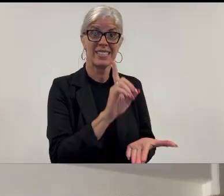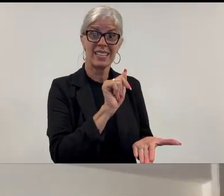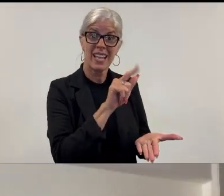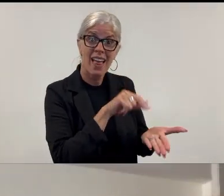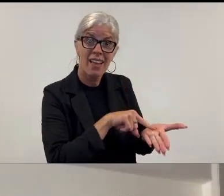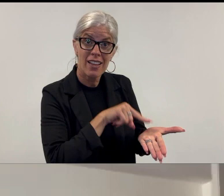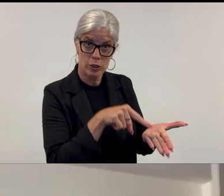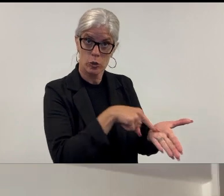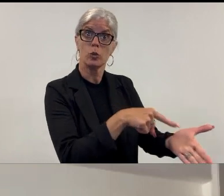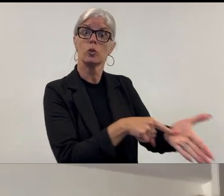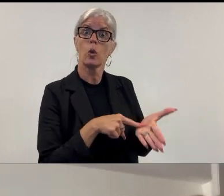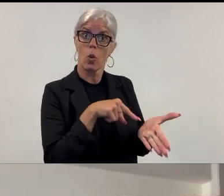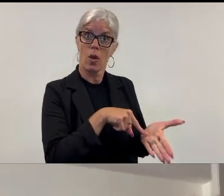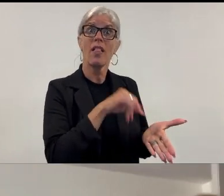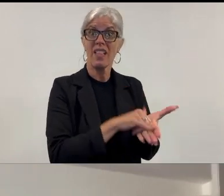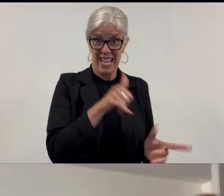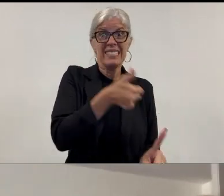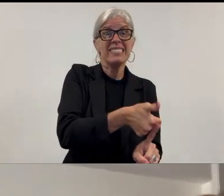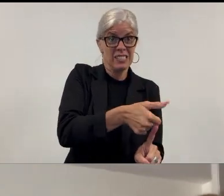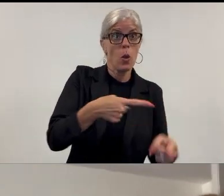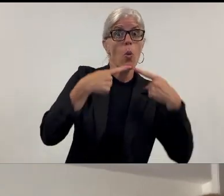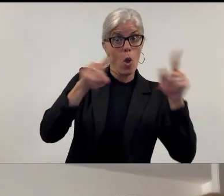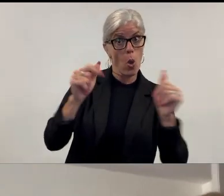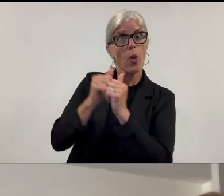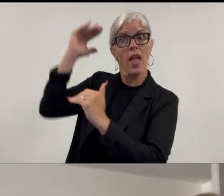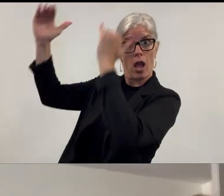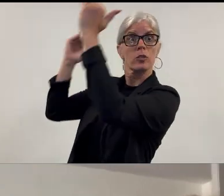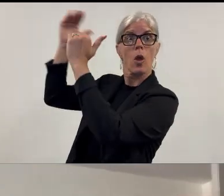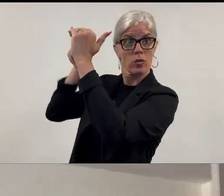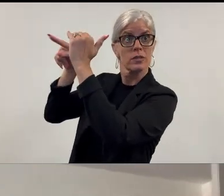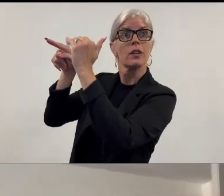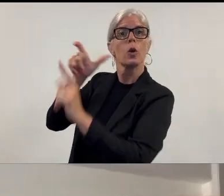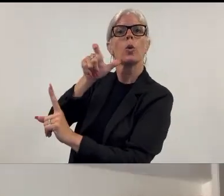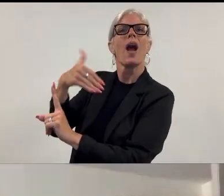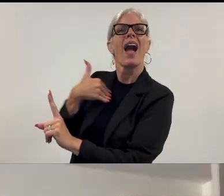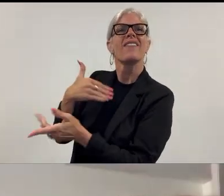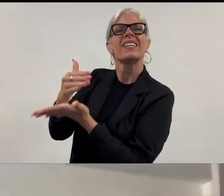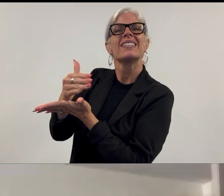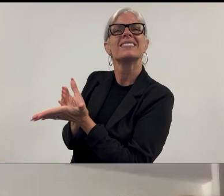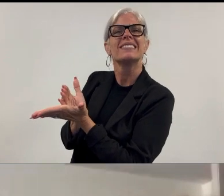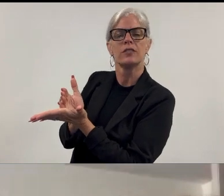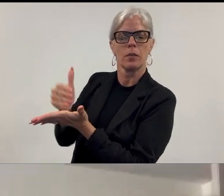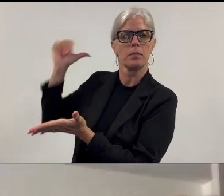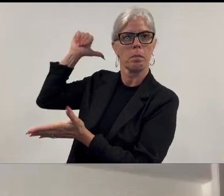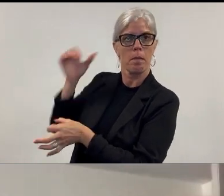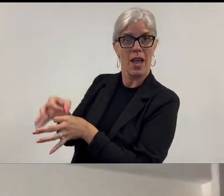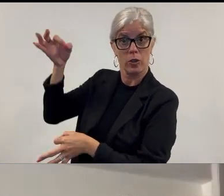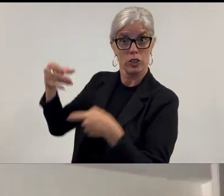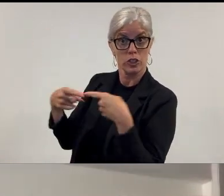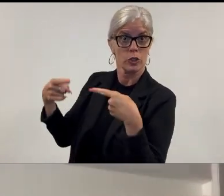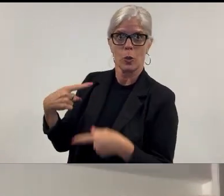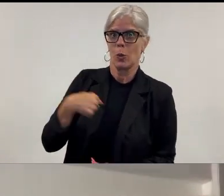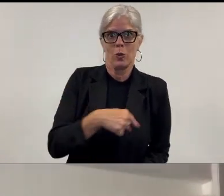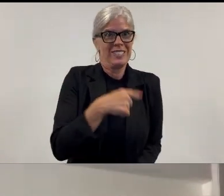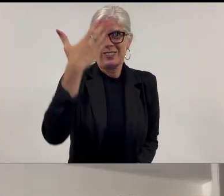data shows that it works in an adult with incomplete spinal cord injury. So we don't yet know what the hypoxia,